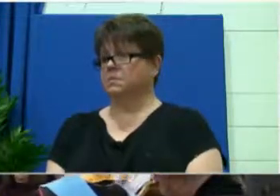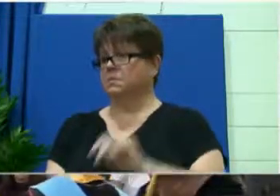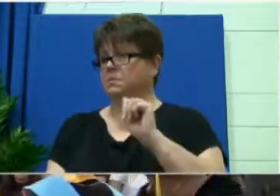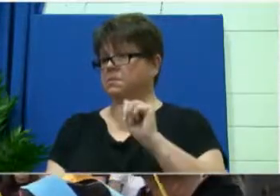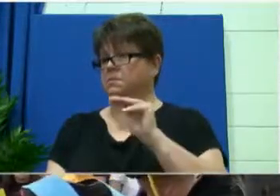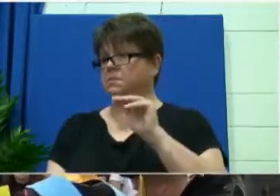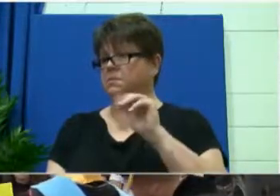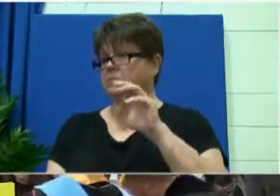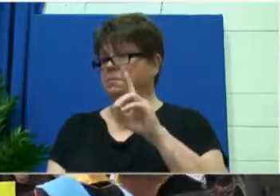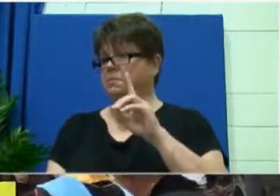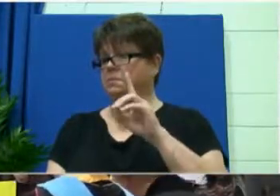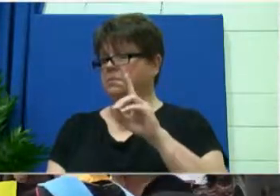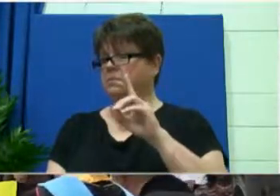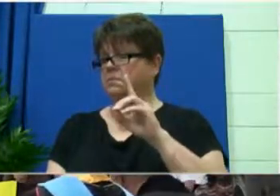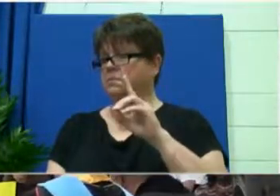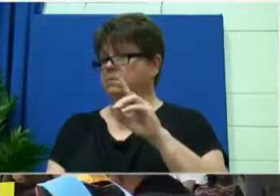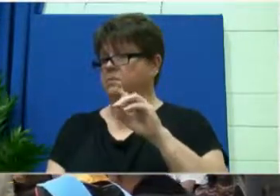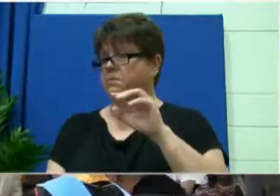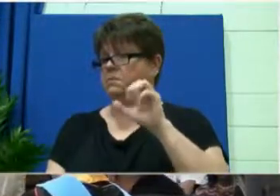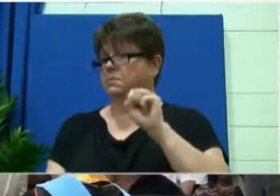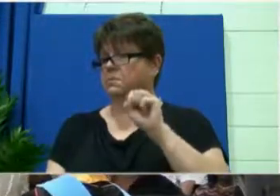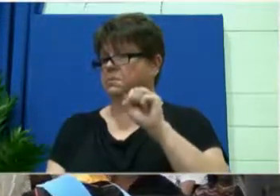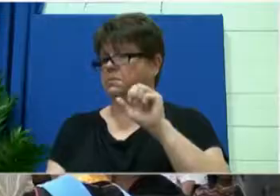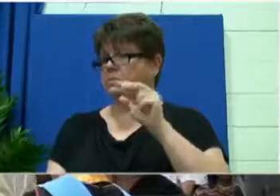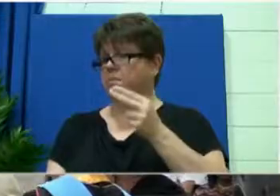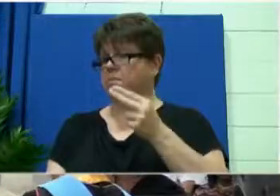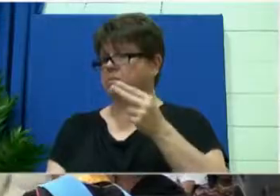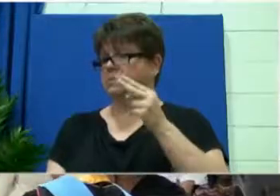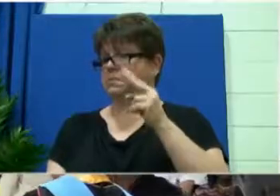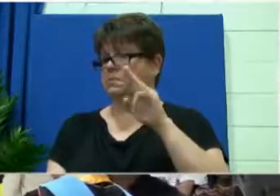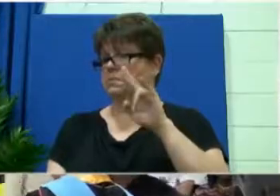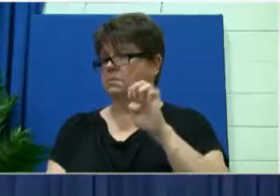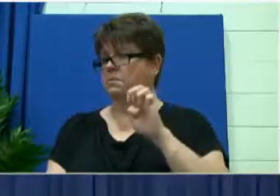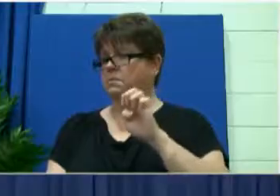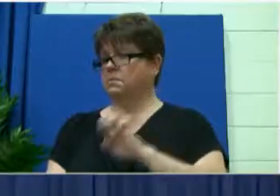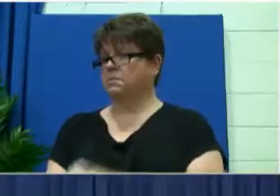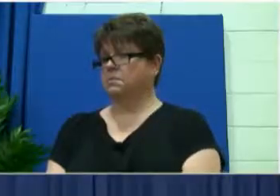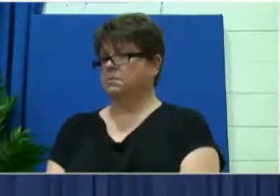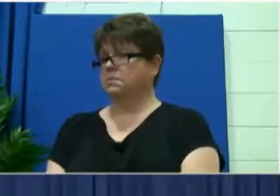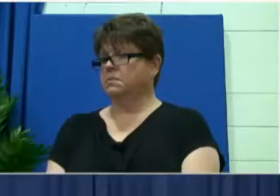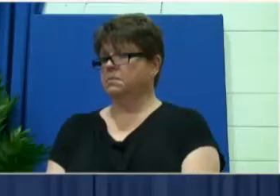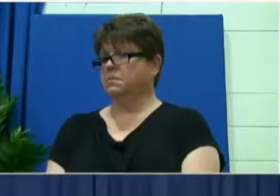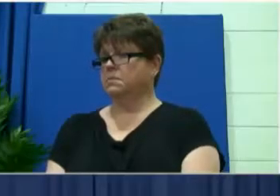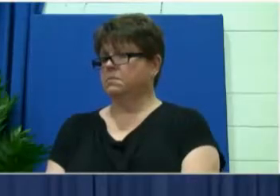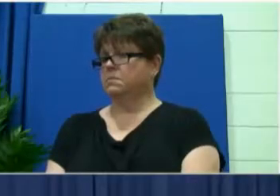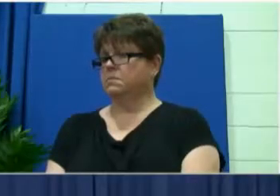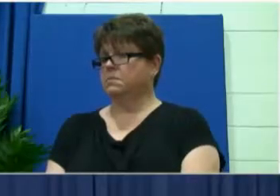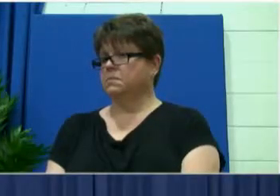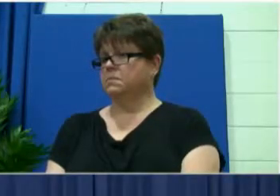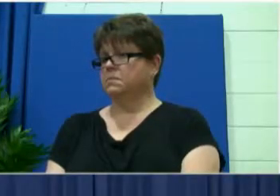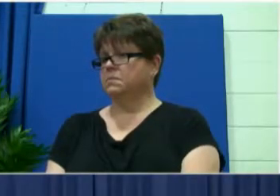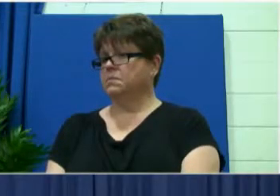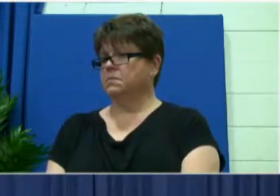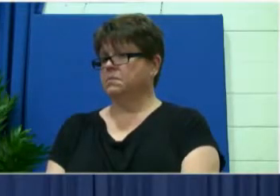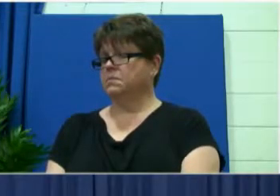Amanda Ann Shuey, magna cum laude, Phi Theta Kappa, Honors Program, Associate in Arts.